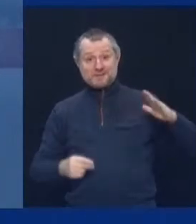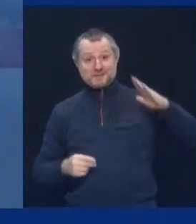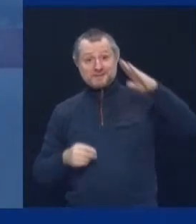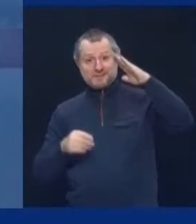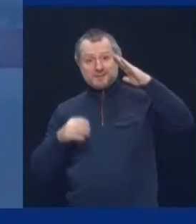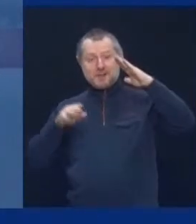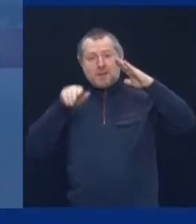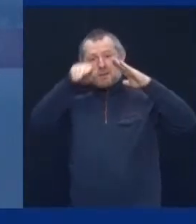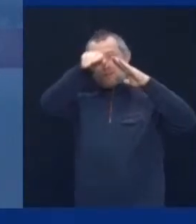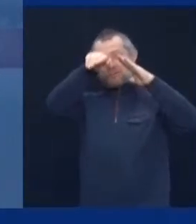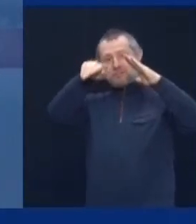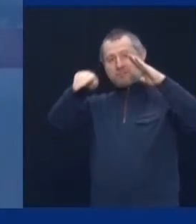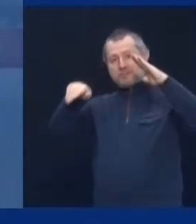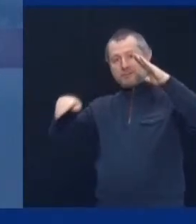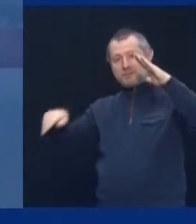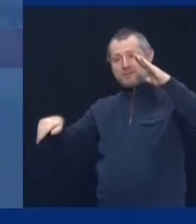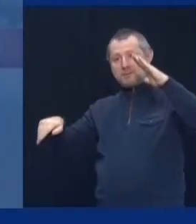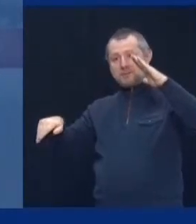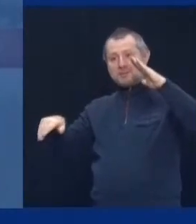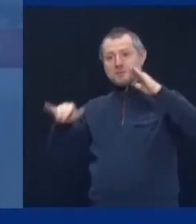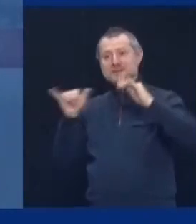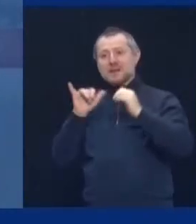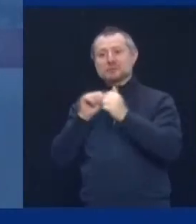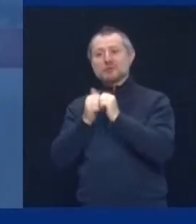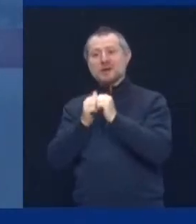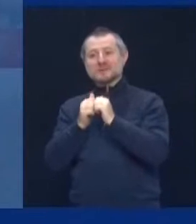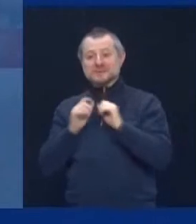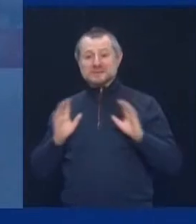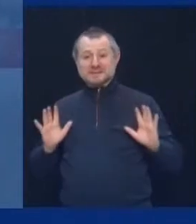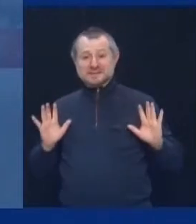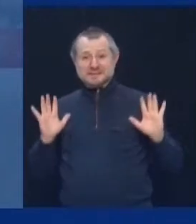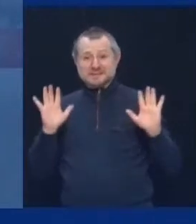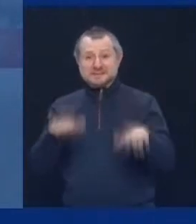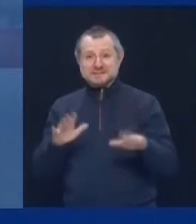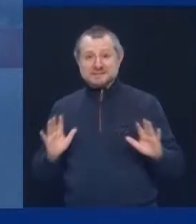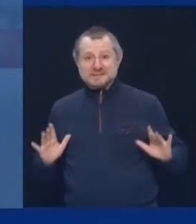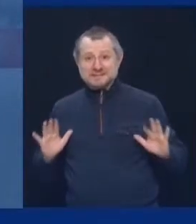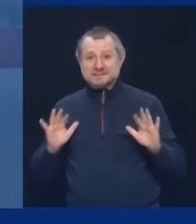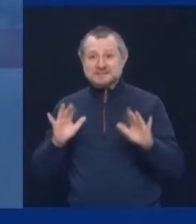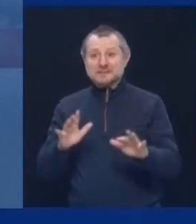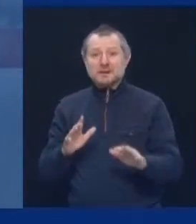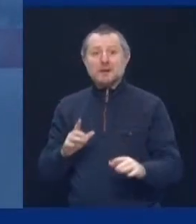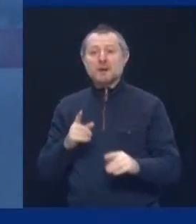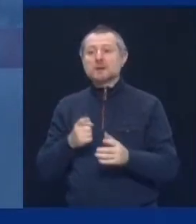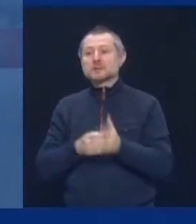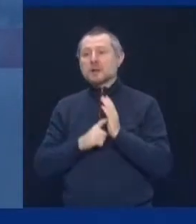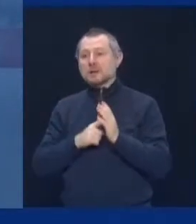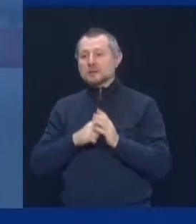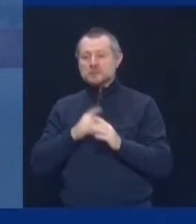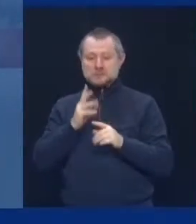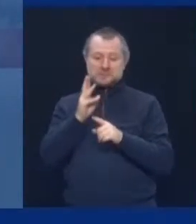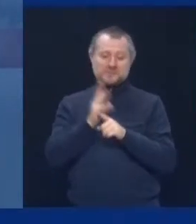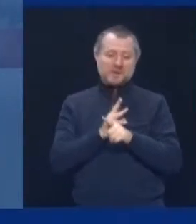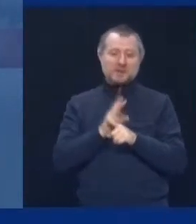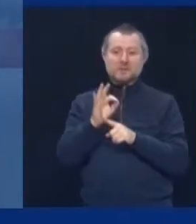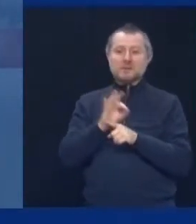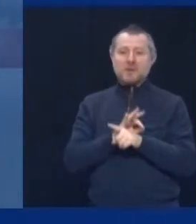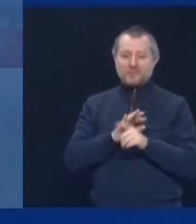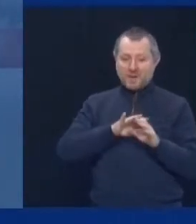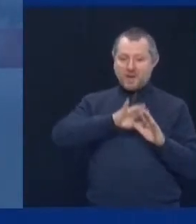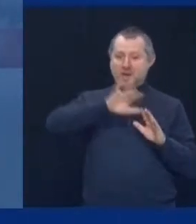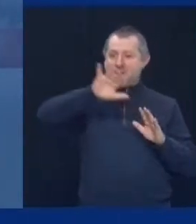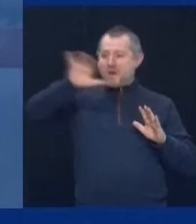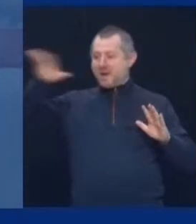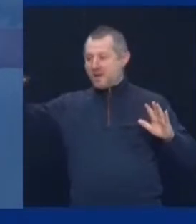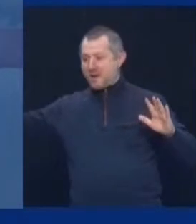race. And it's a foot race over a 6 to 9 month period. We have to get the vaccination out as soon